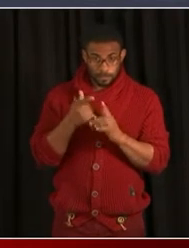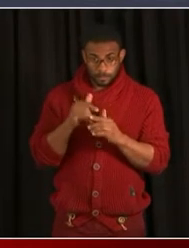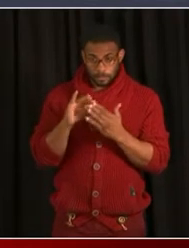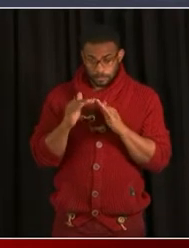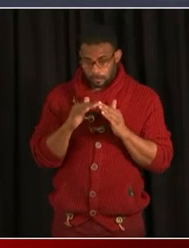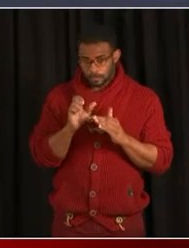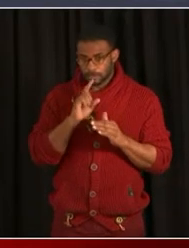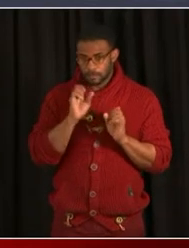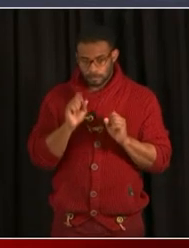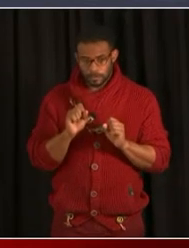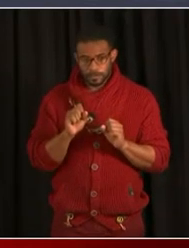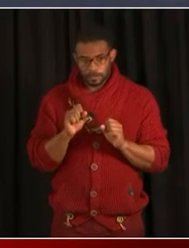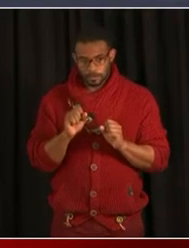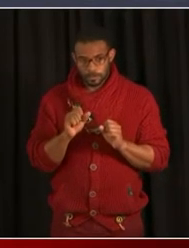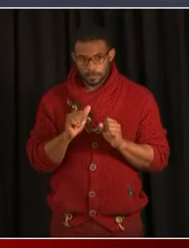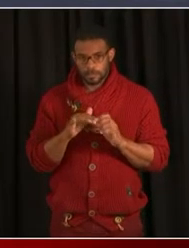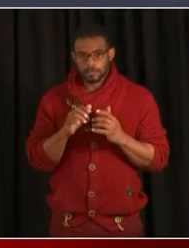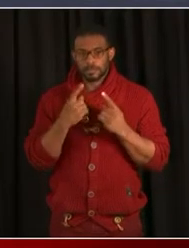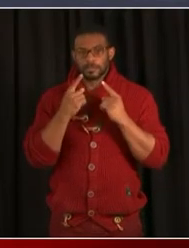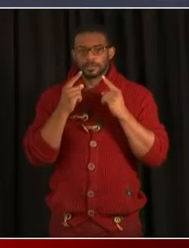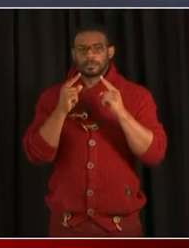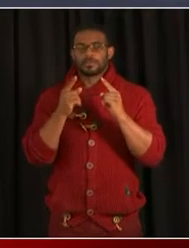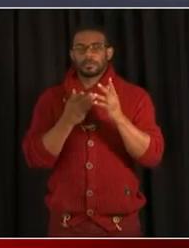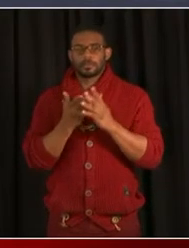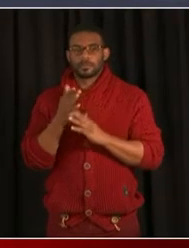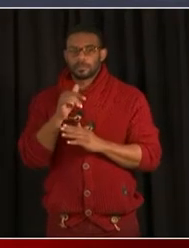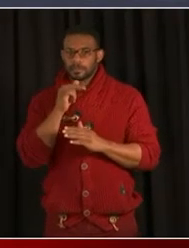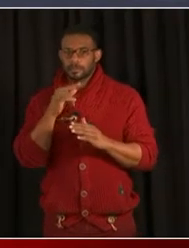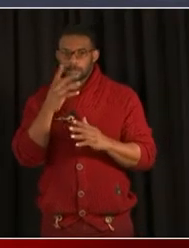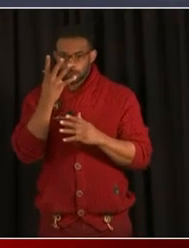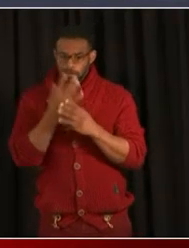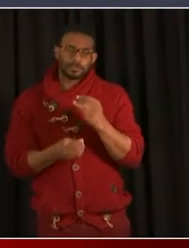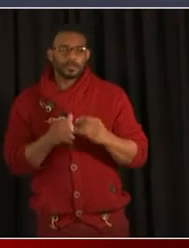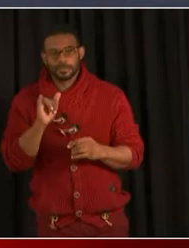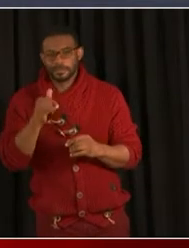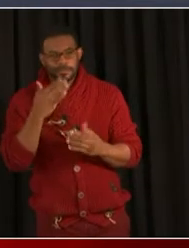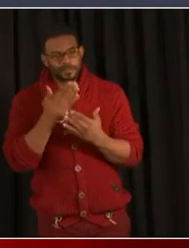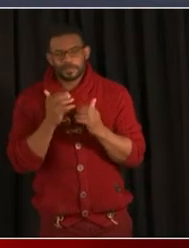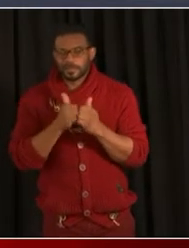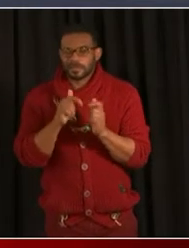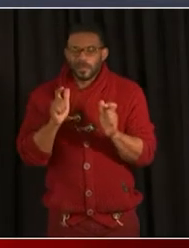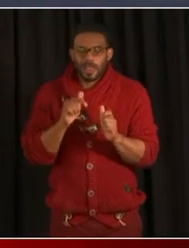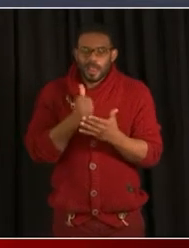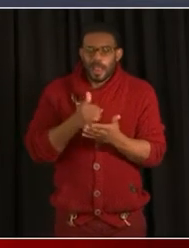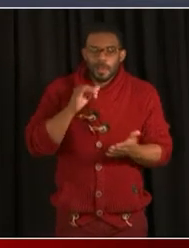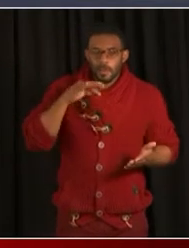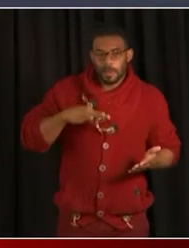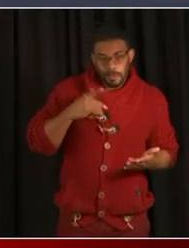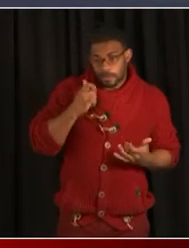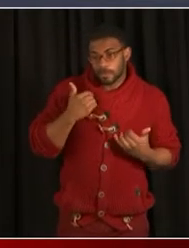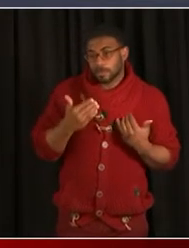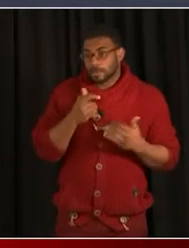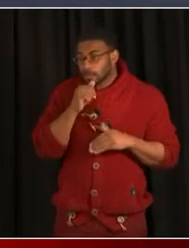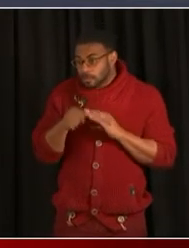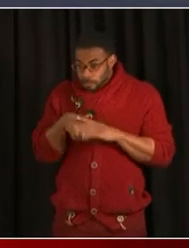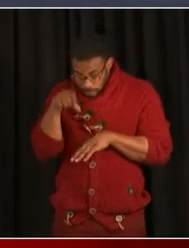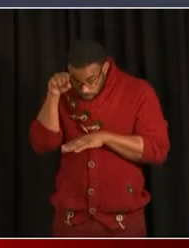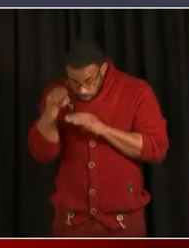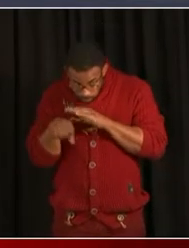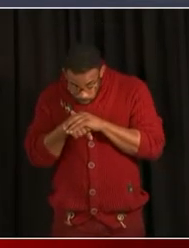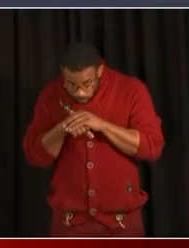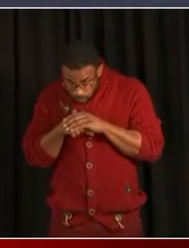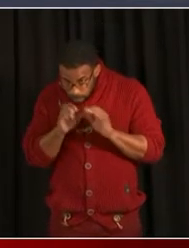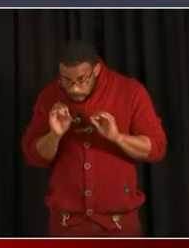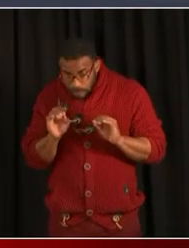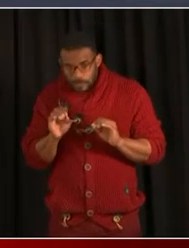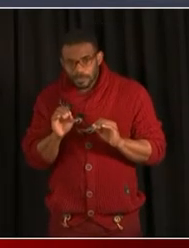from the city, we will be able to make it through and not disappear. That's the other thing with small nonprofits. If you just go hide your head and you don't